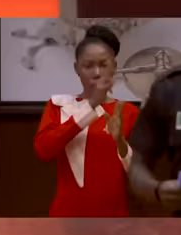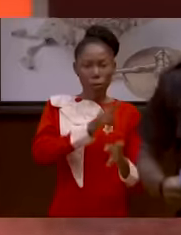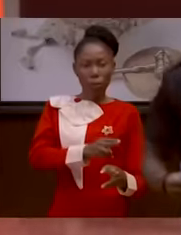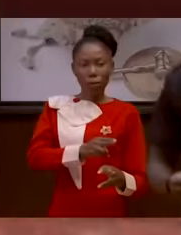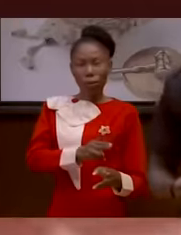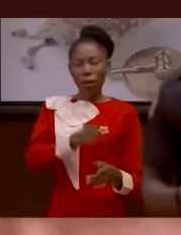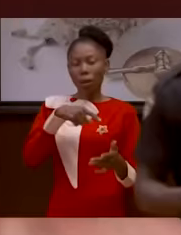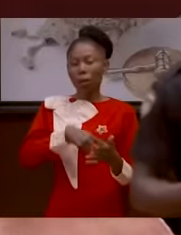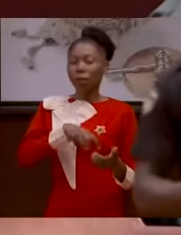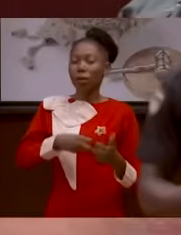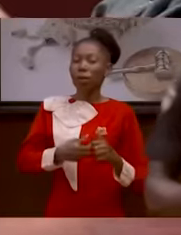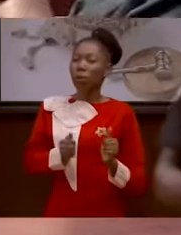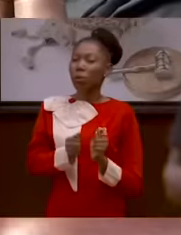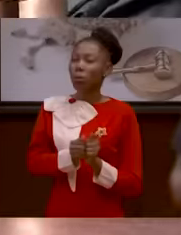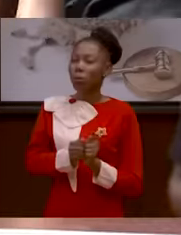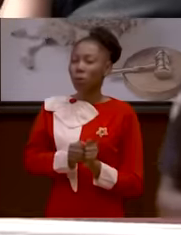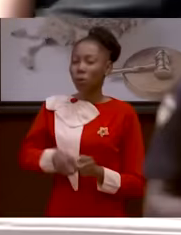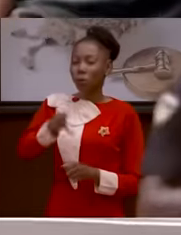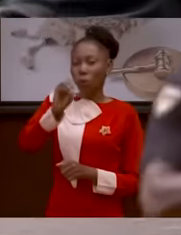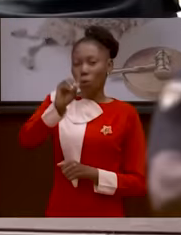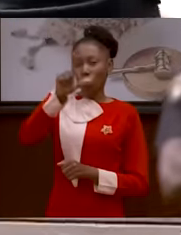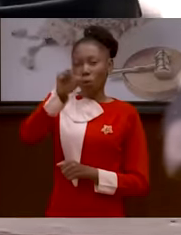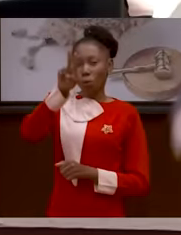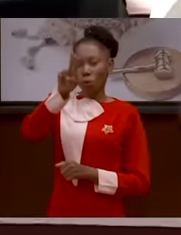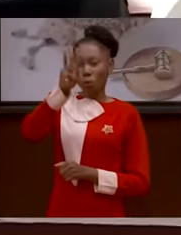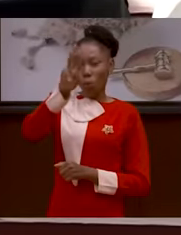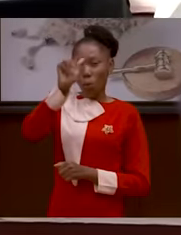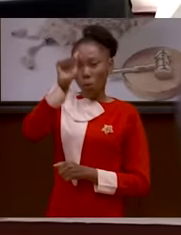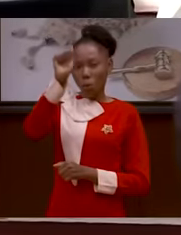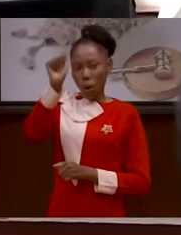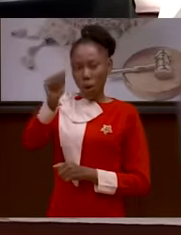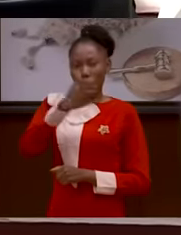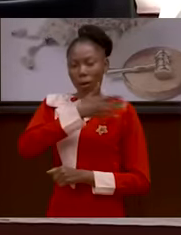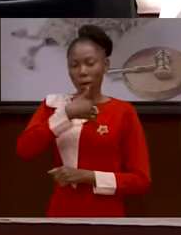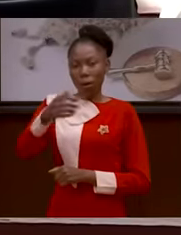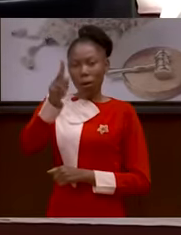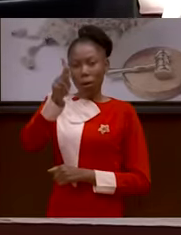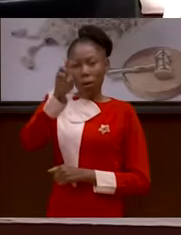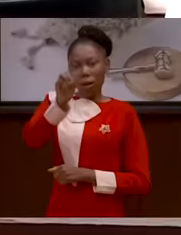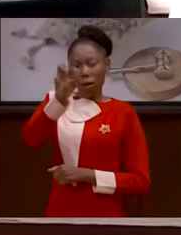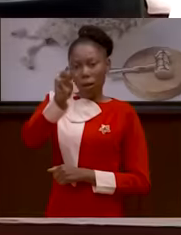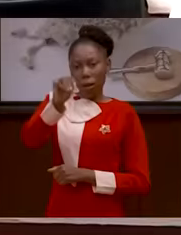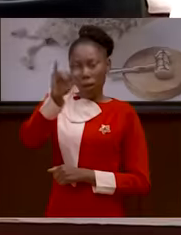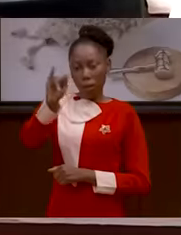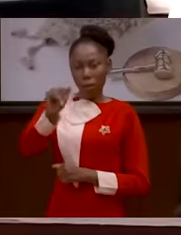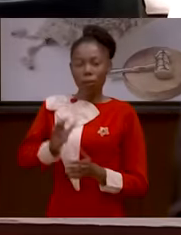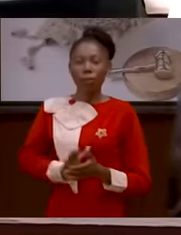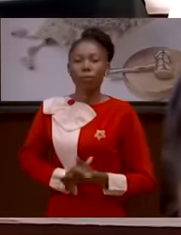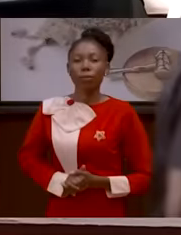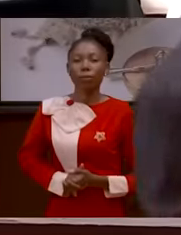Your Honor, this case is between Oluwakemi Odunaye and Jimmy Kudaisi, that is for